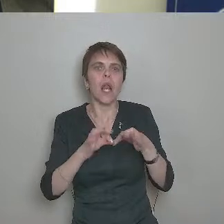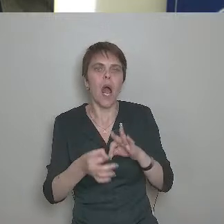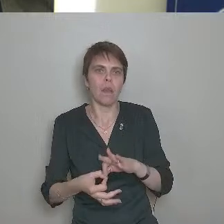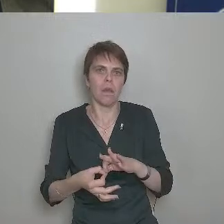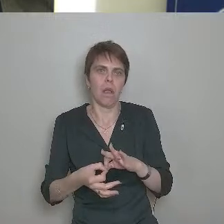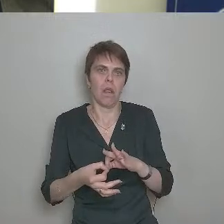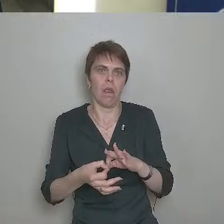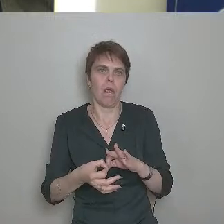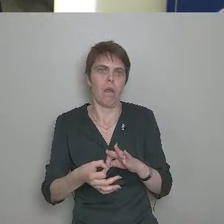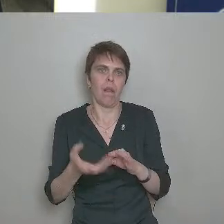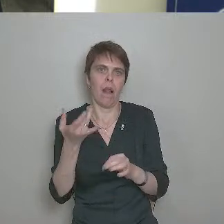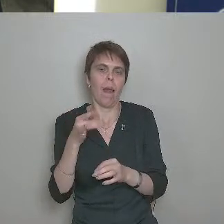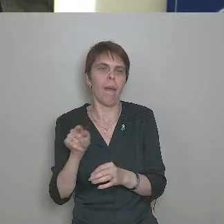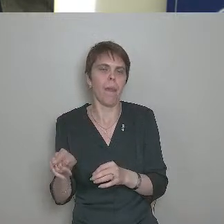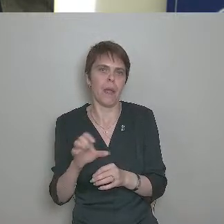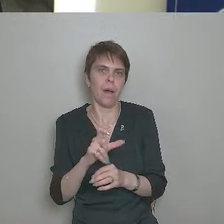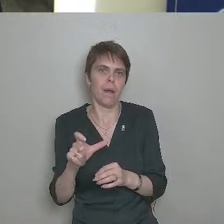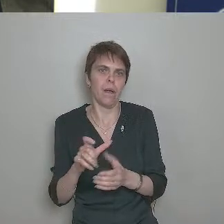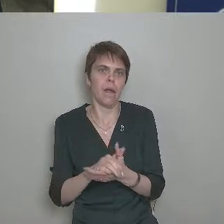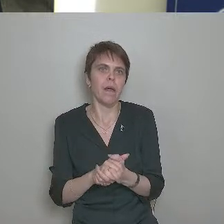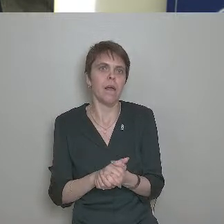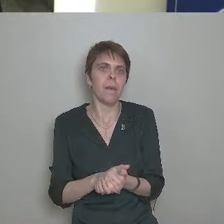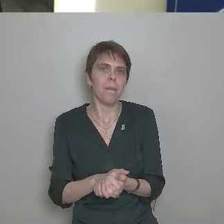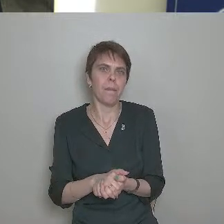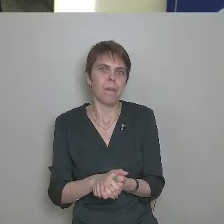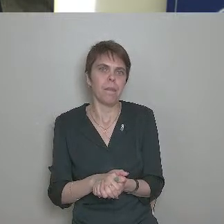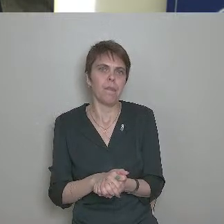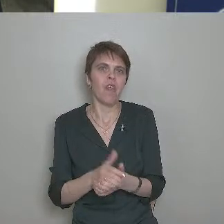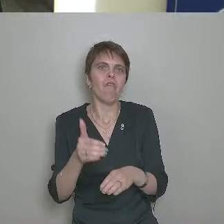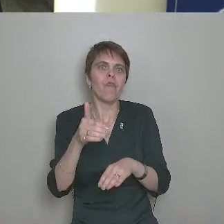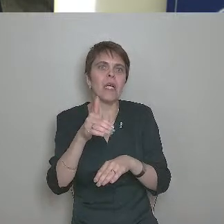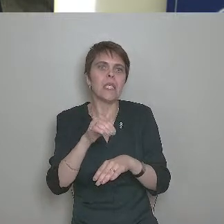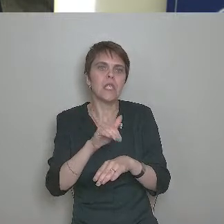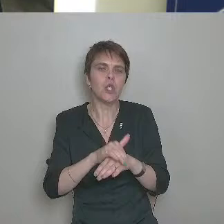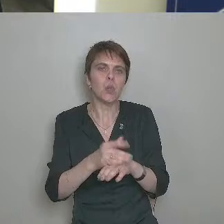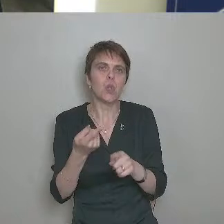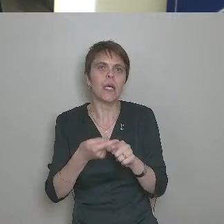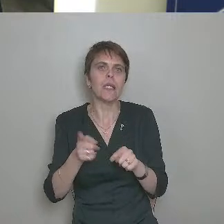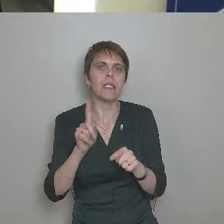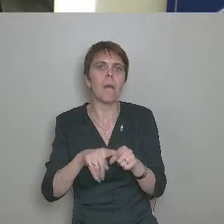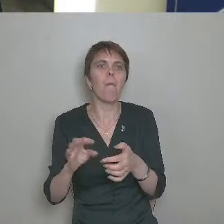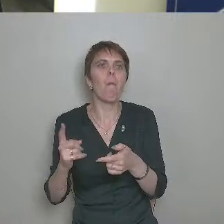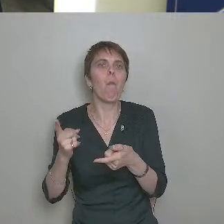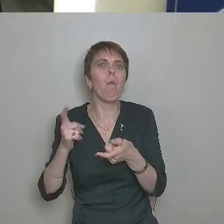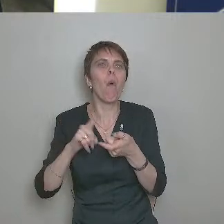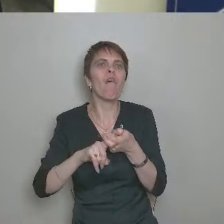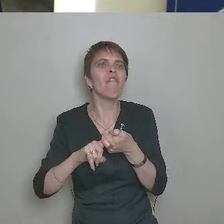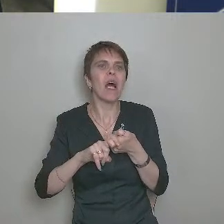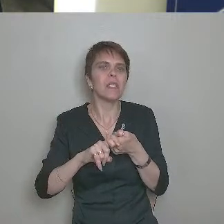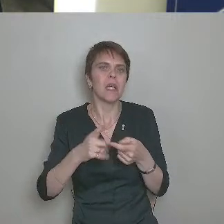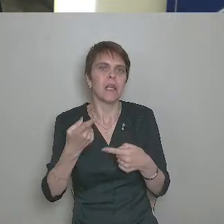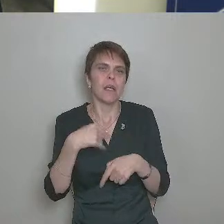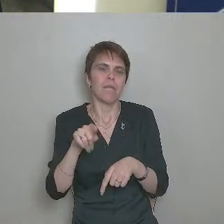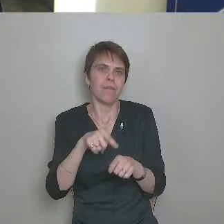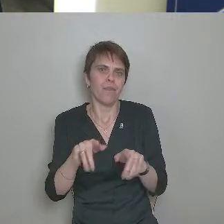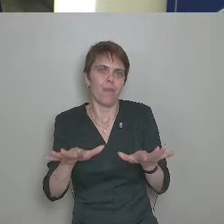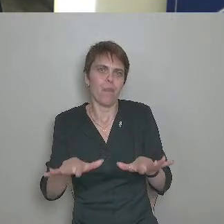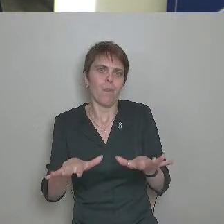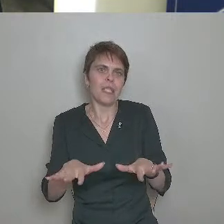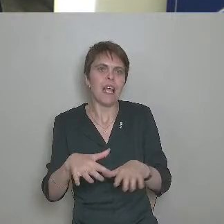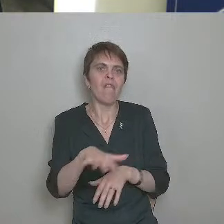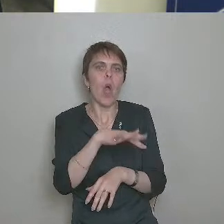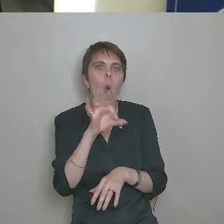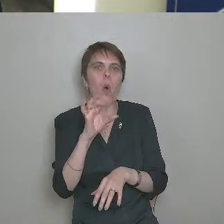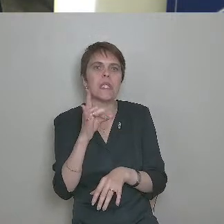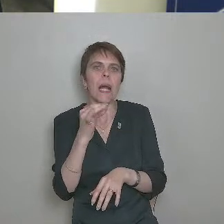a difficult scene, that's a complexity, that's a burden for them, and that's just